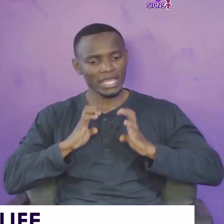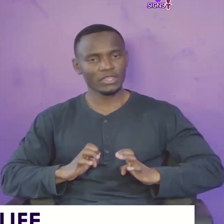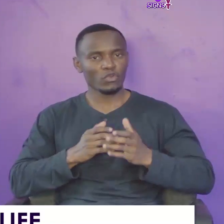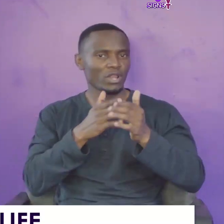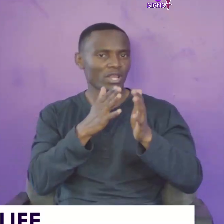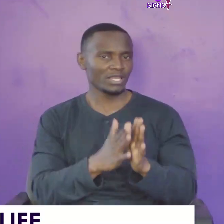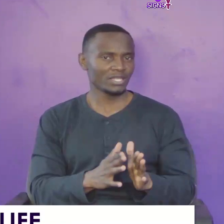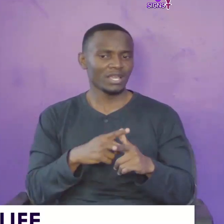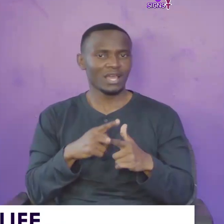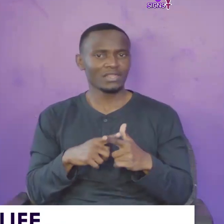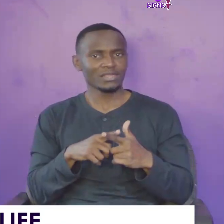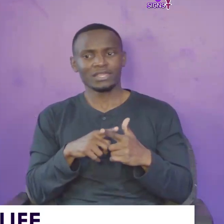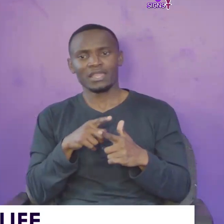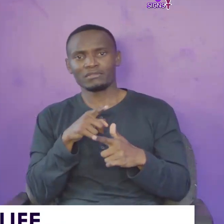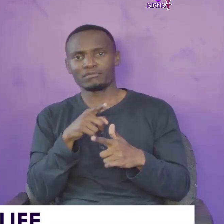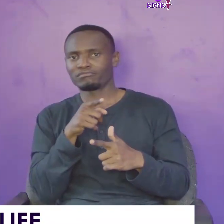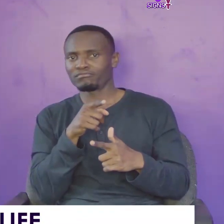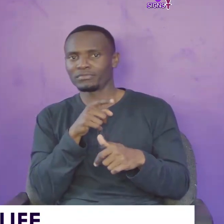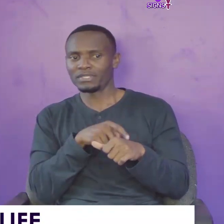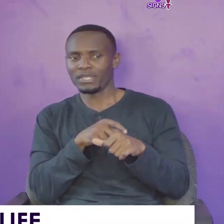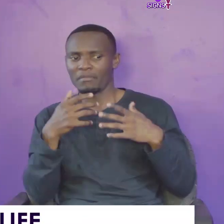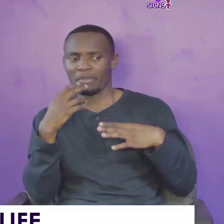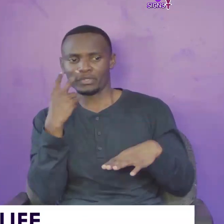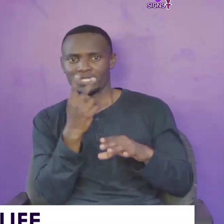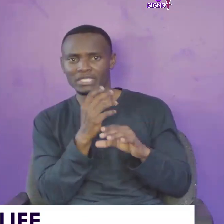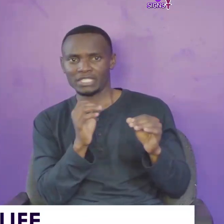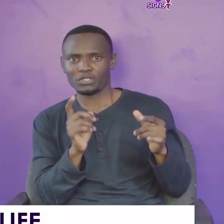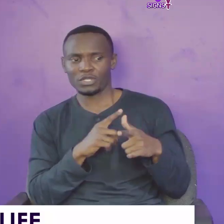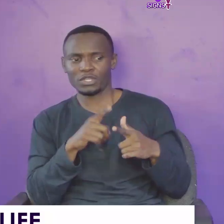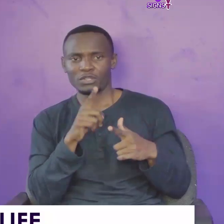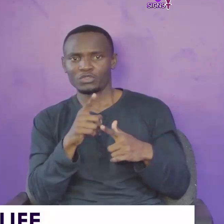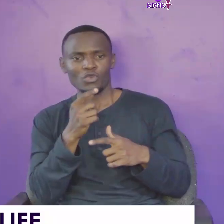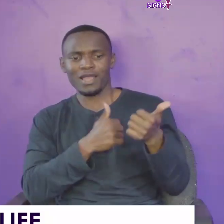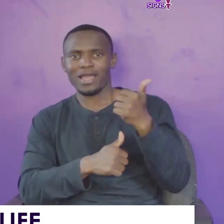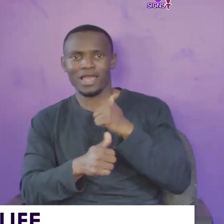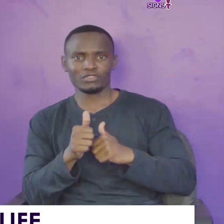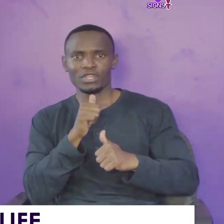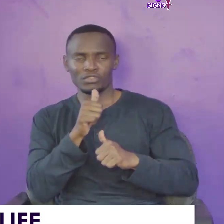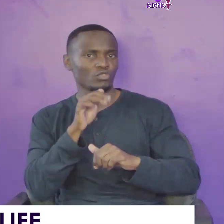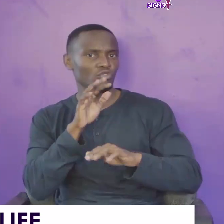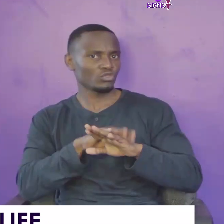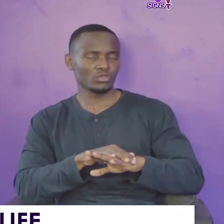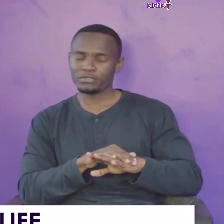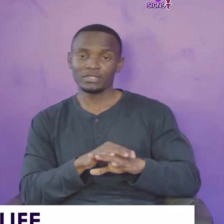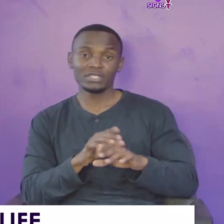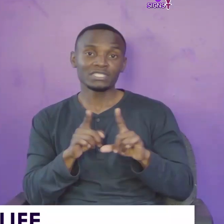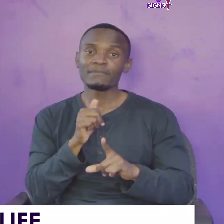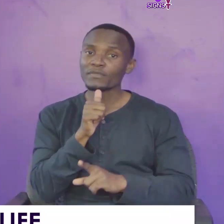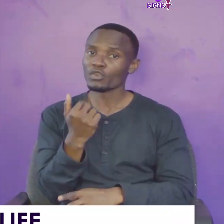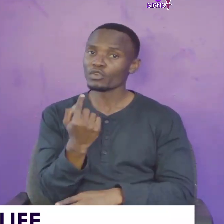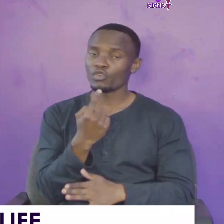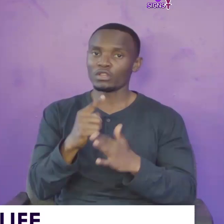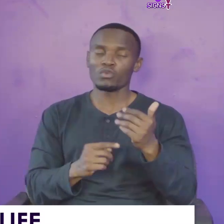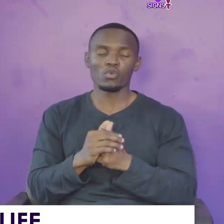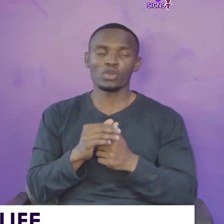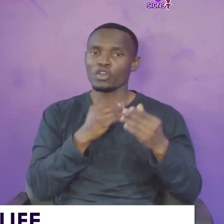then behind, when no one is watching, you're being unethical in your conduct in so many other ways. I'm not just talking about corruption. Ethics is a